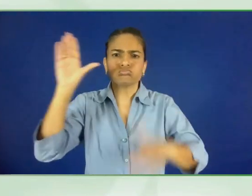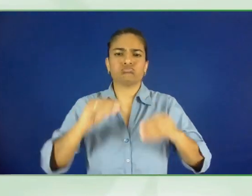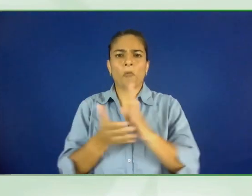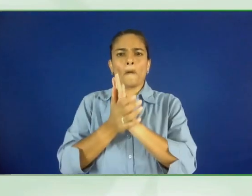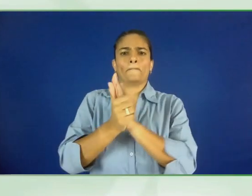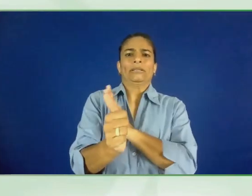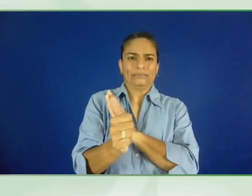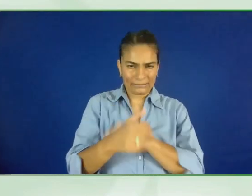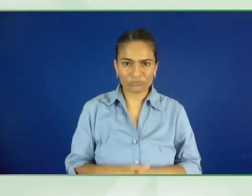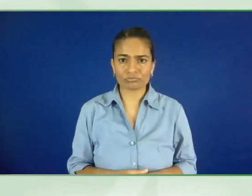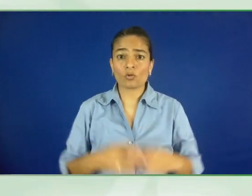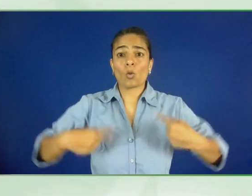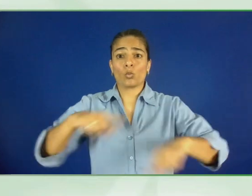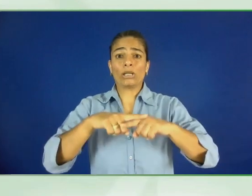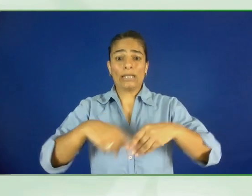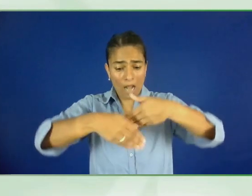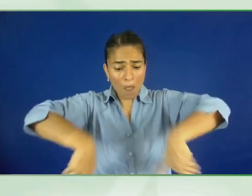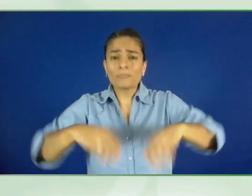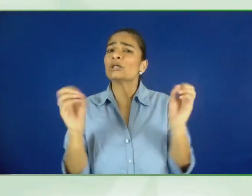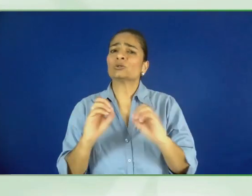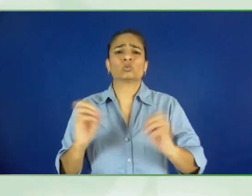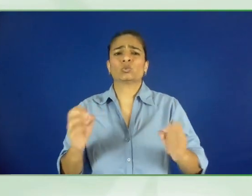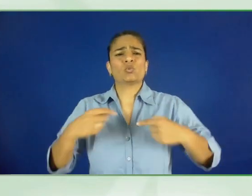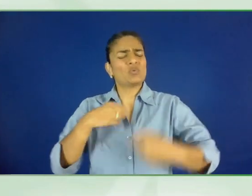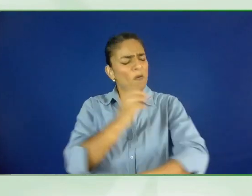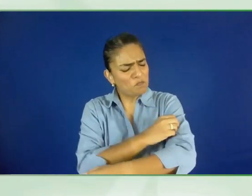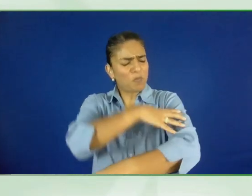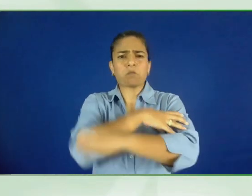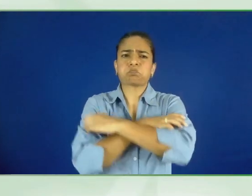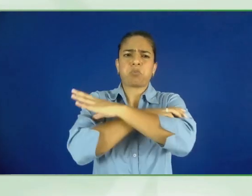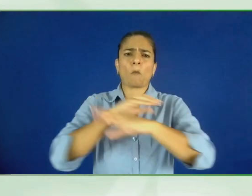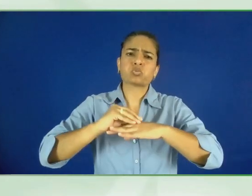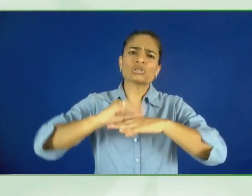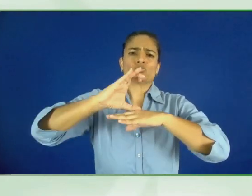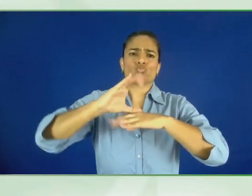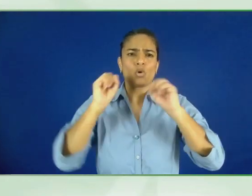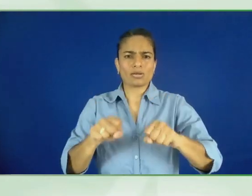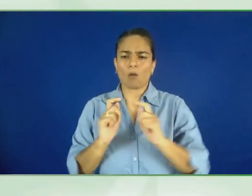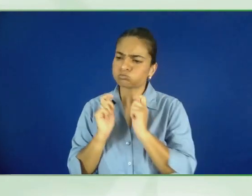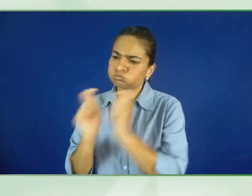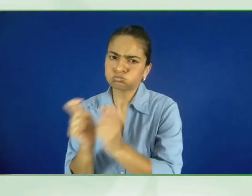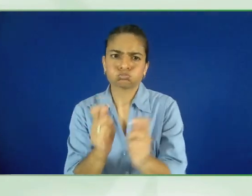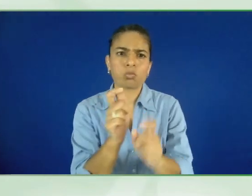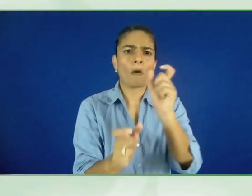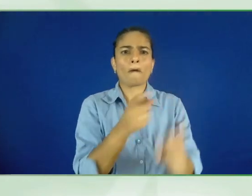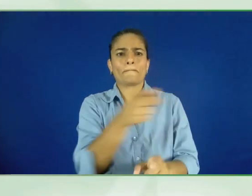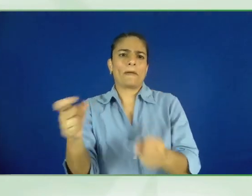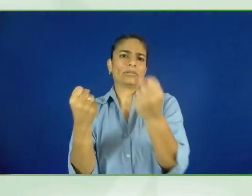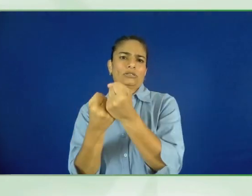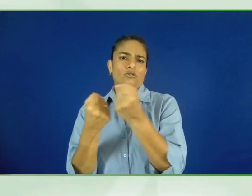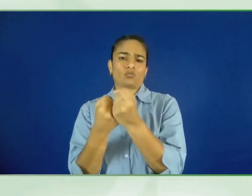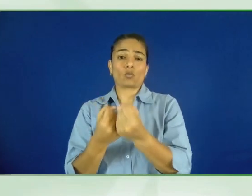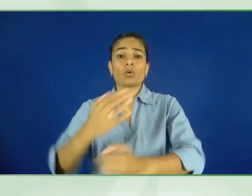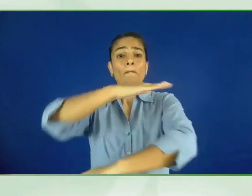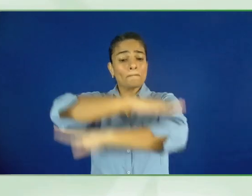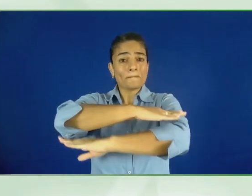potential. As long as we are giving support and a suitable platform, we can create value for society. Thank you all